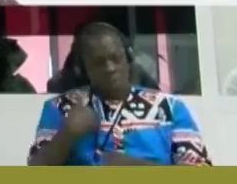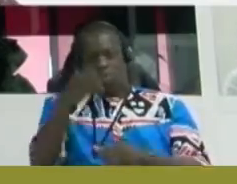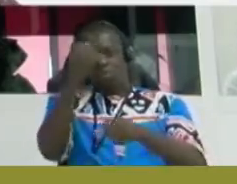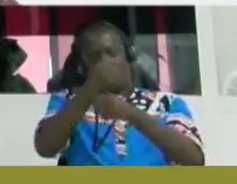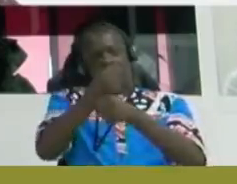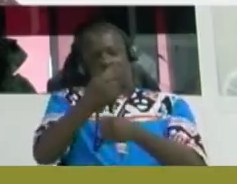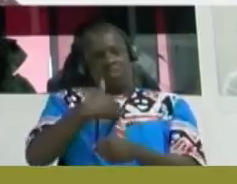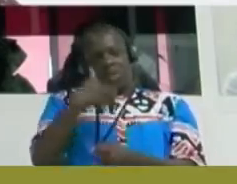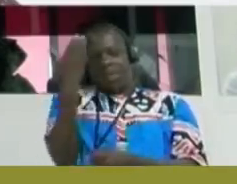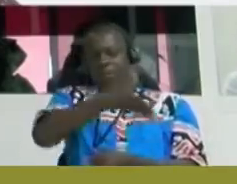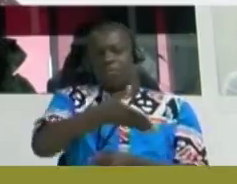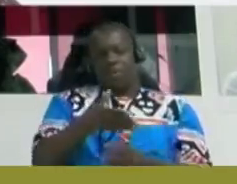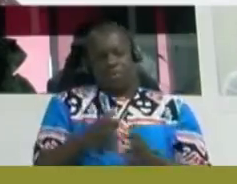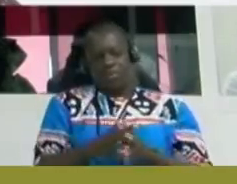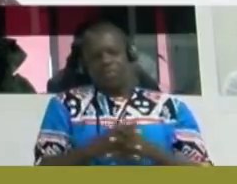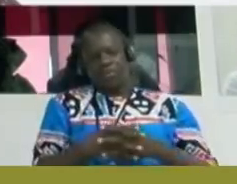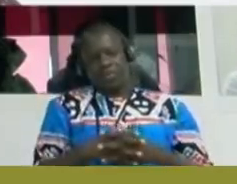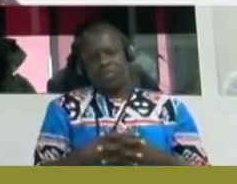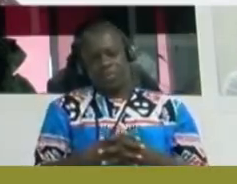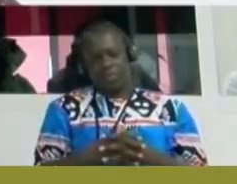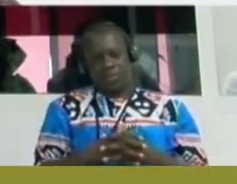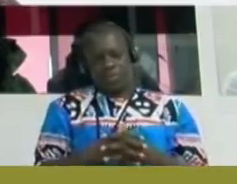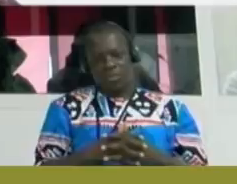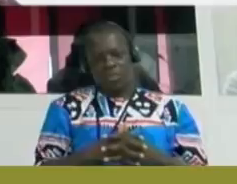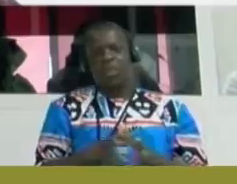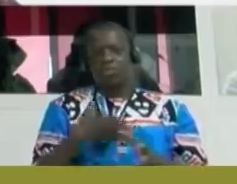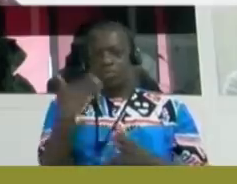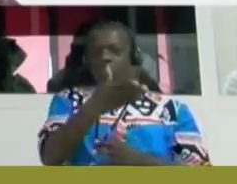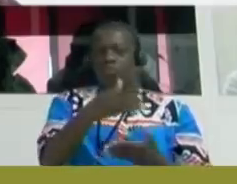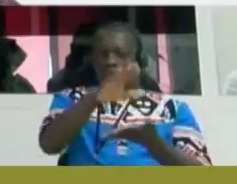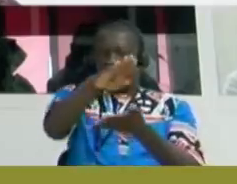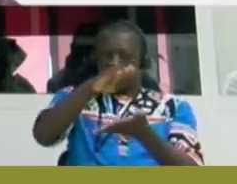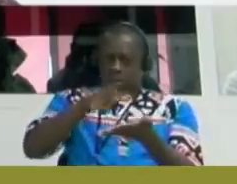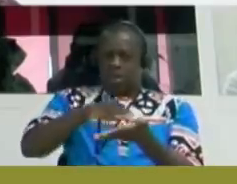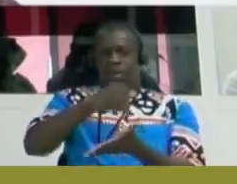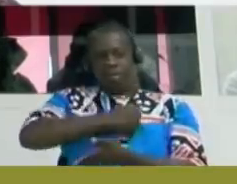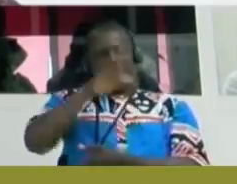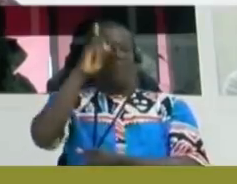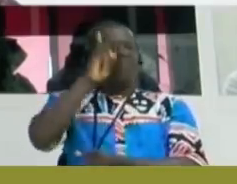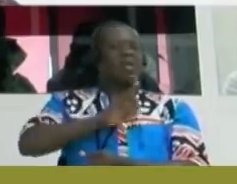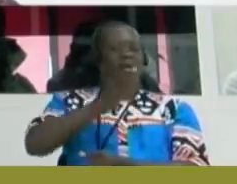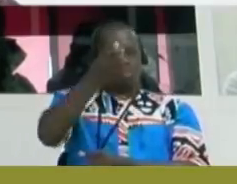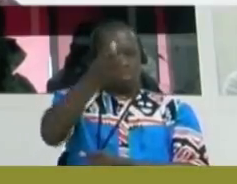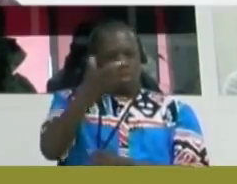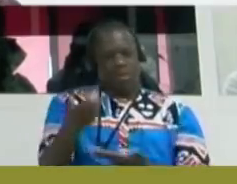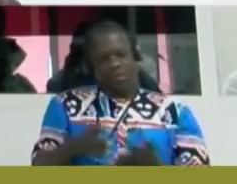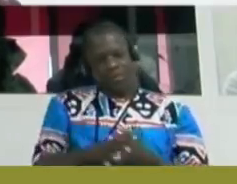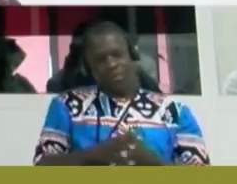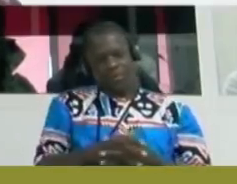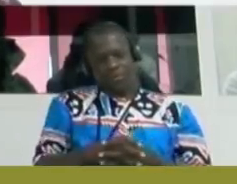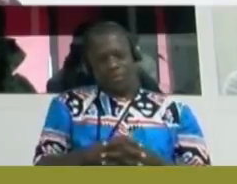told her, you are the people why I am here every day. Natam famal ko doli kam. I came to collect my father's money. Akonyi ko